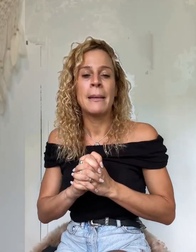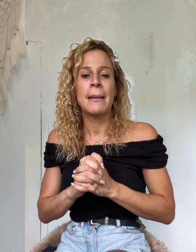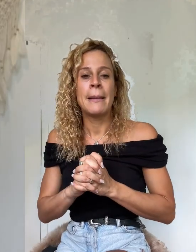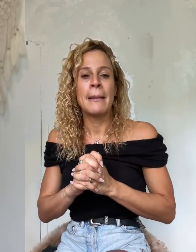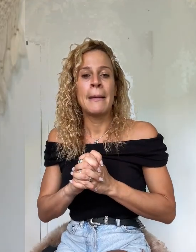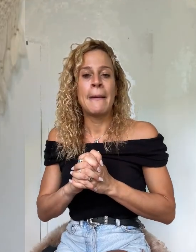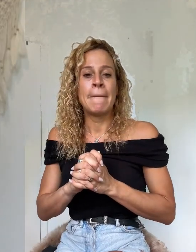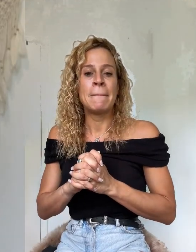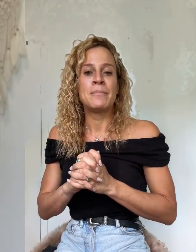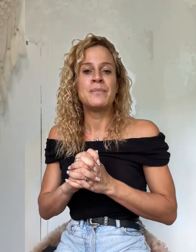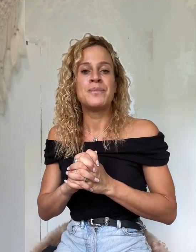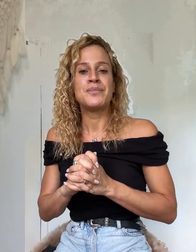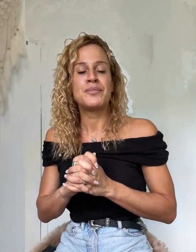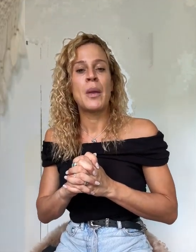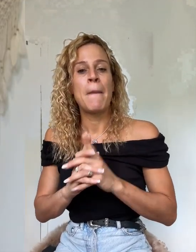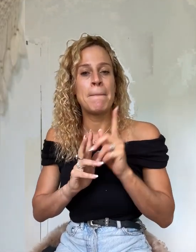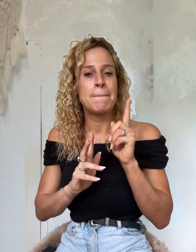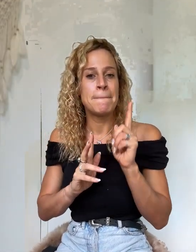But I would say my